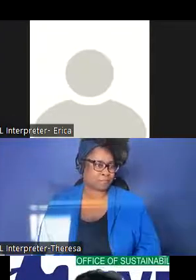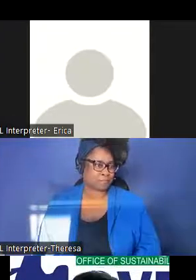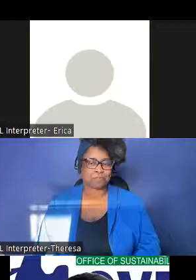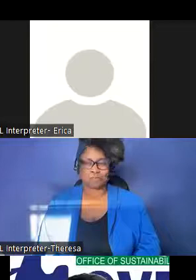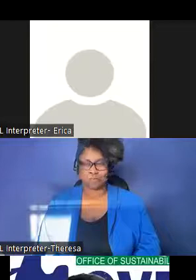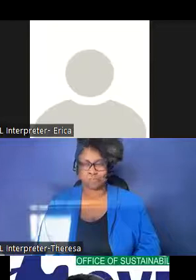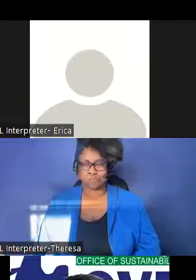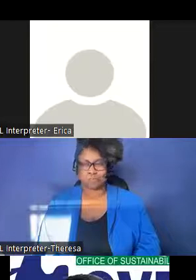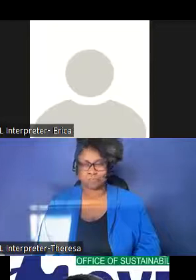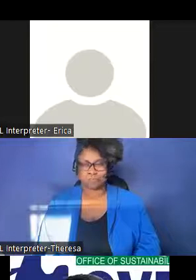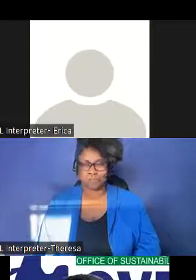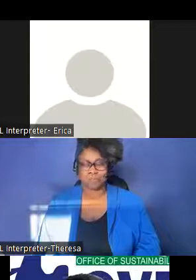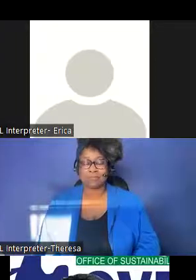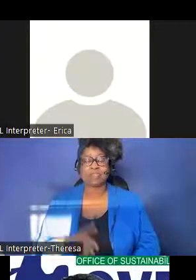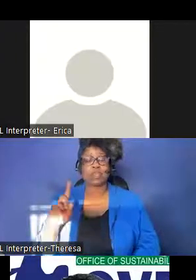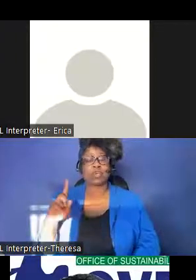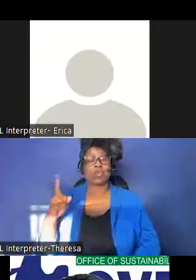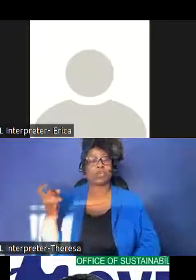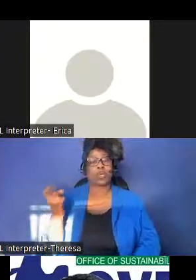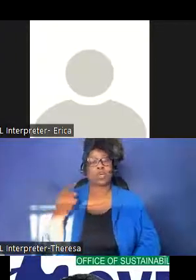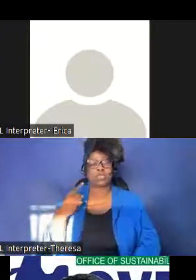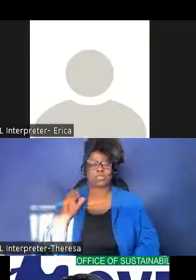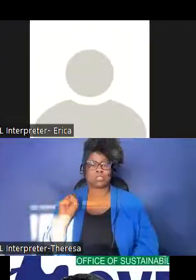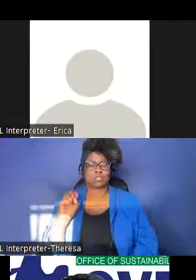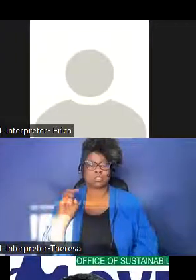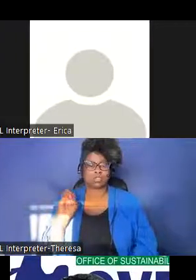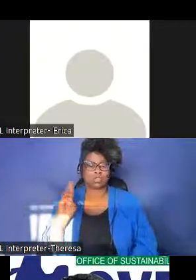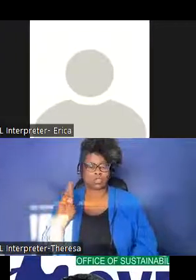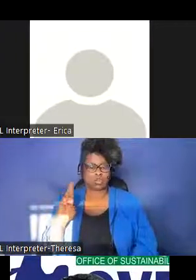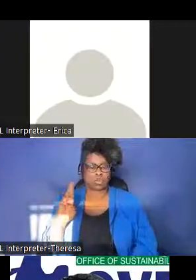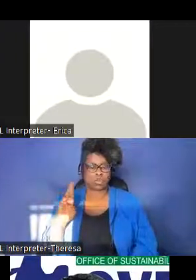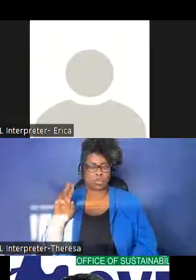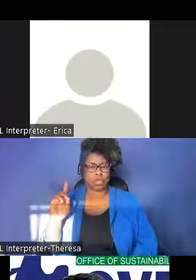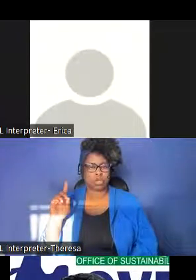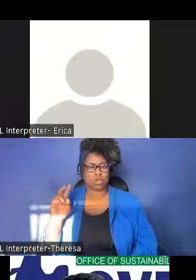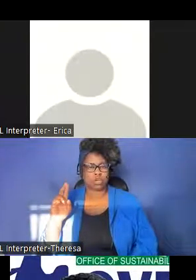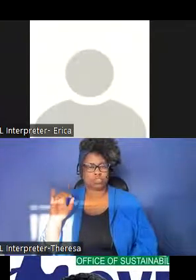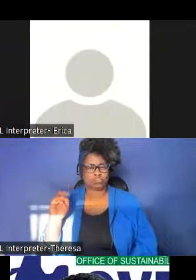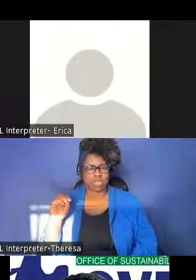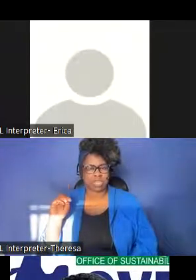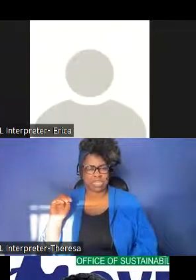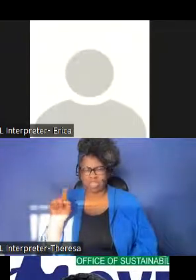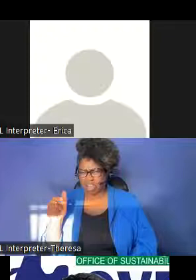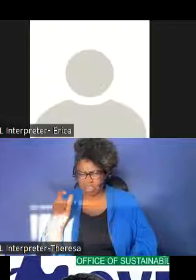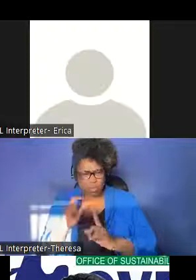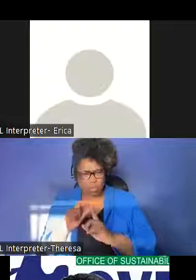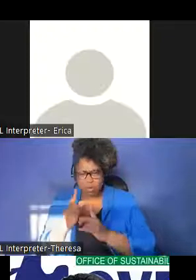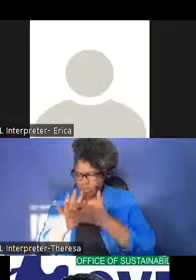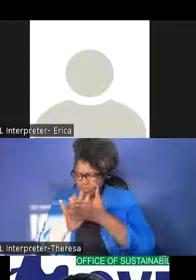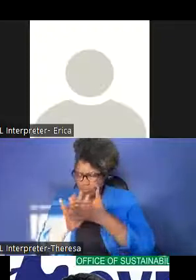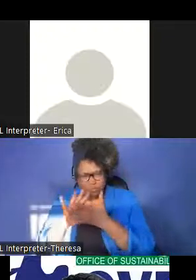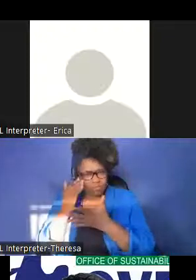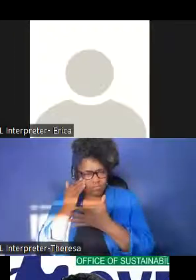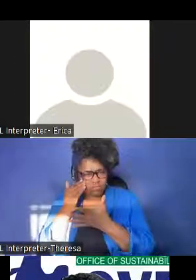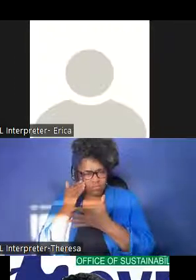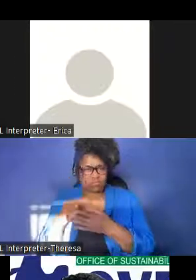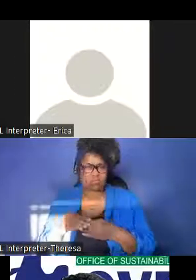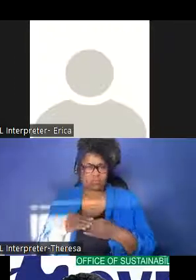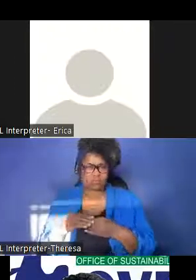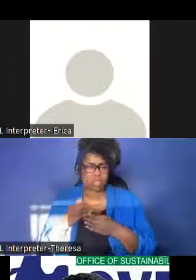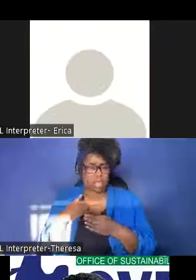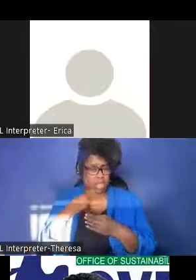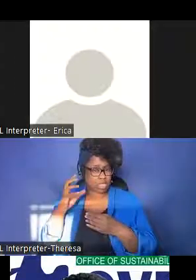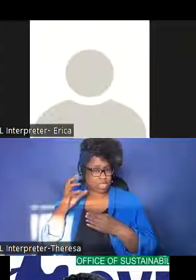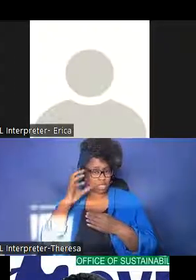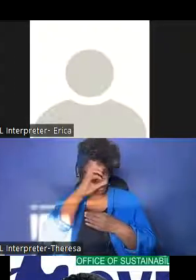So then I have a question about sewer drain borets. I don't know what that word is. And I guess I